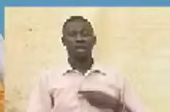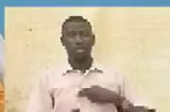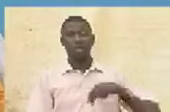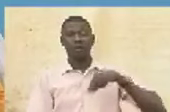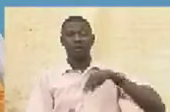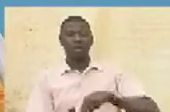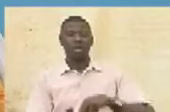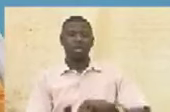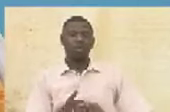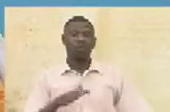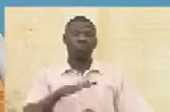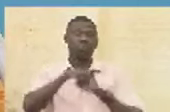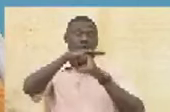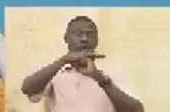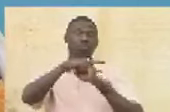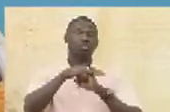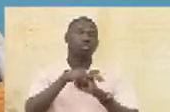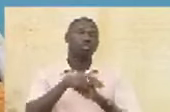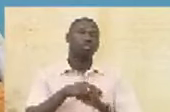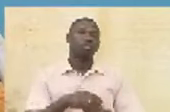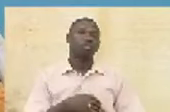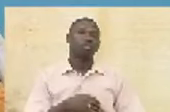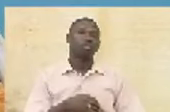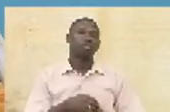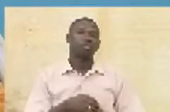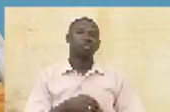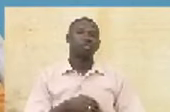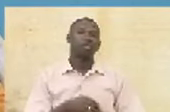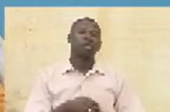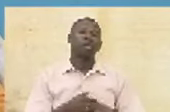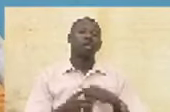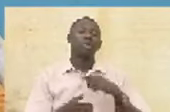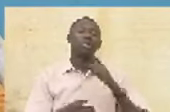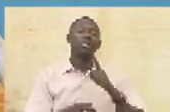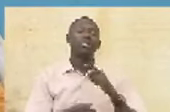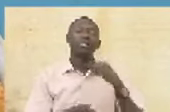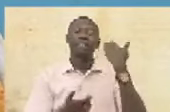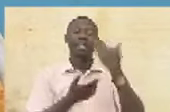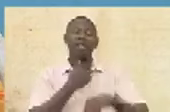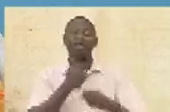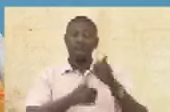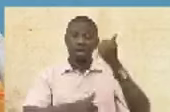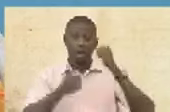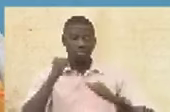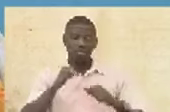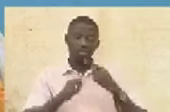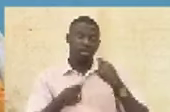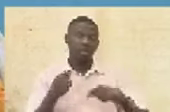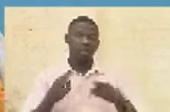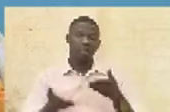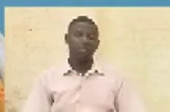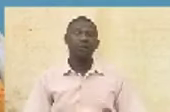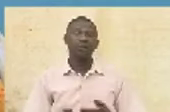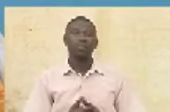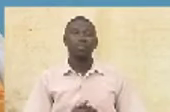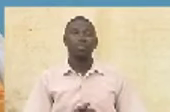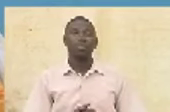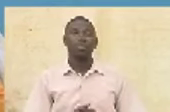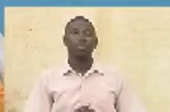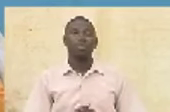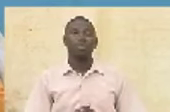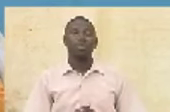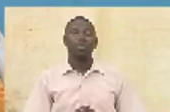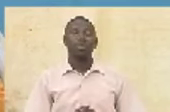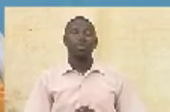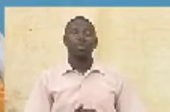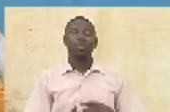stand in front of things like this. Let it never occur in this country again.